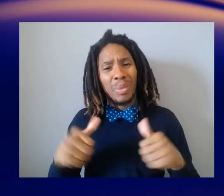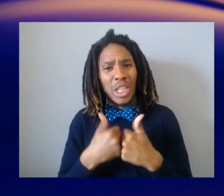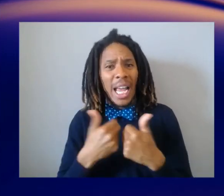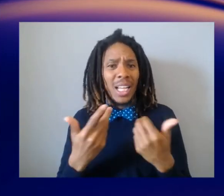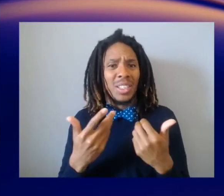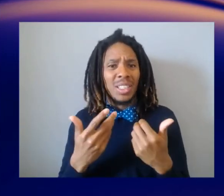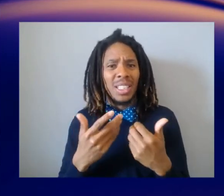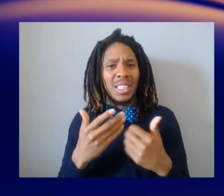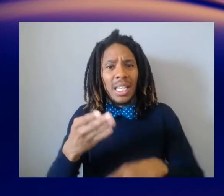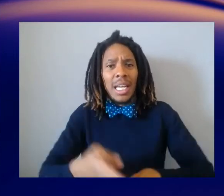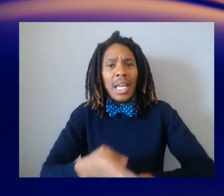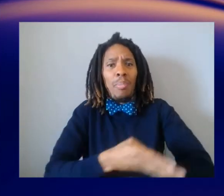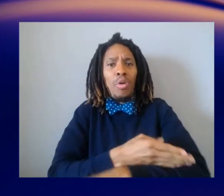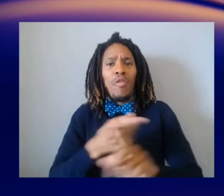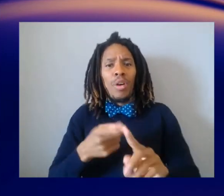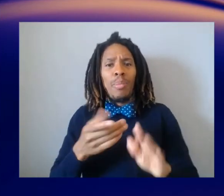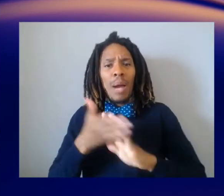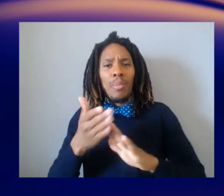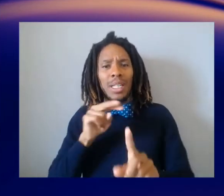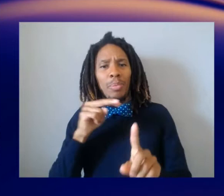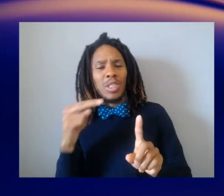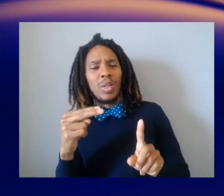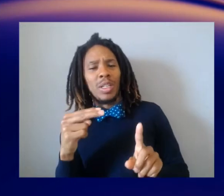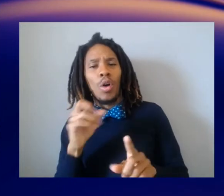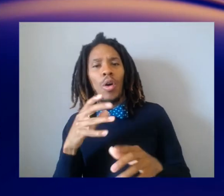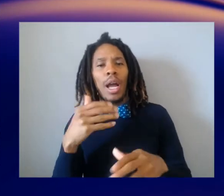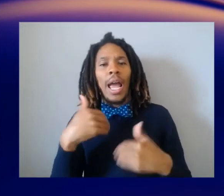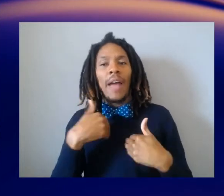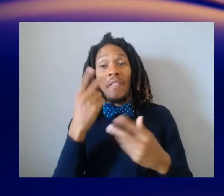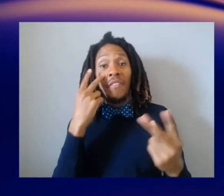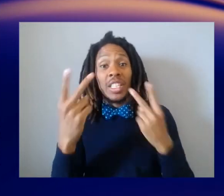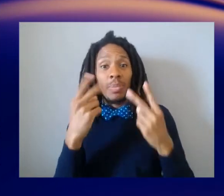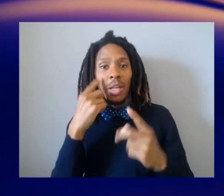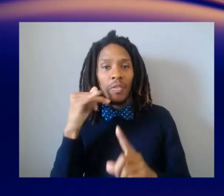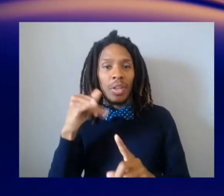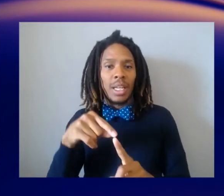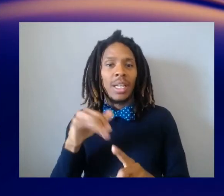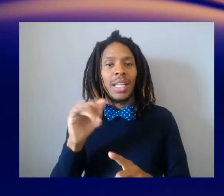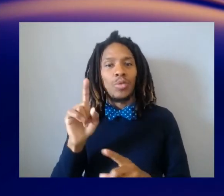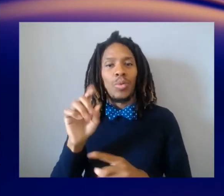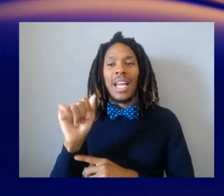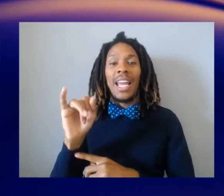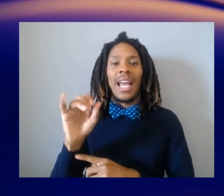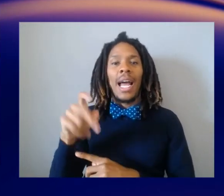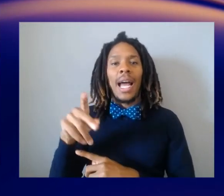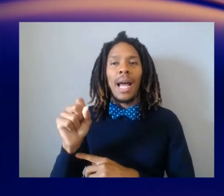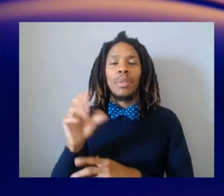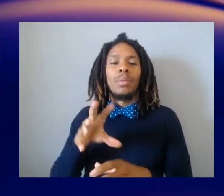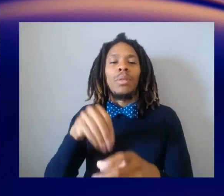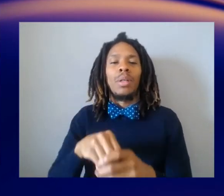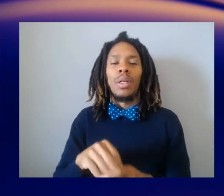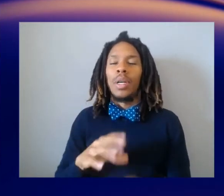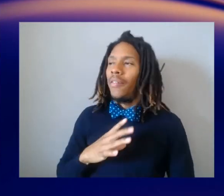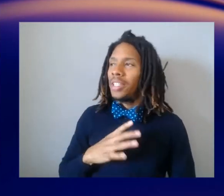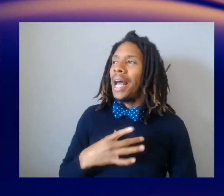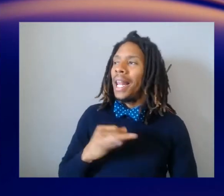improve on that from an operational perspective, or at least get visibility into that. And that's kind of where AIOps starts to come into play. Fantastic, I like